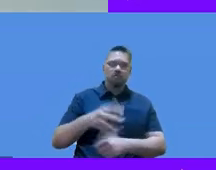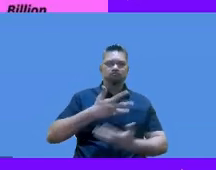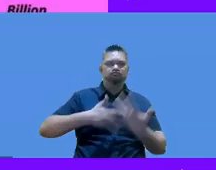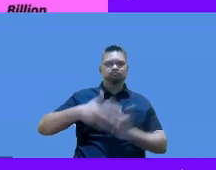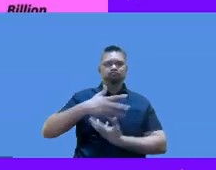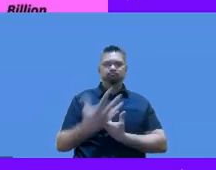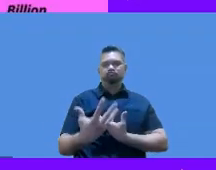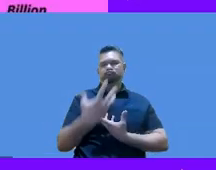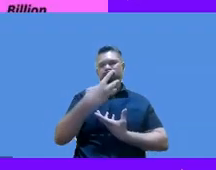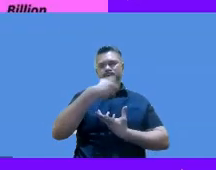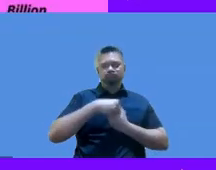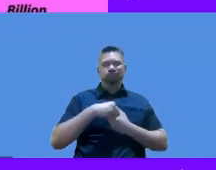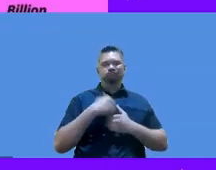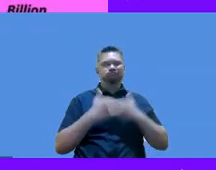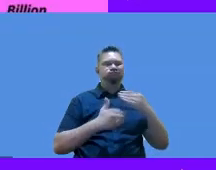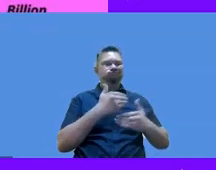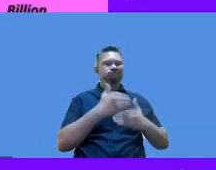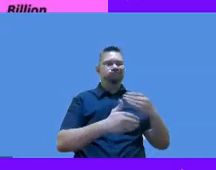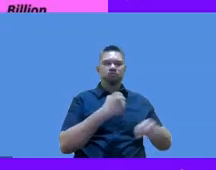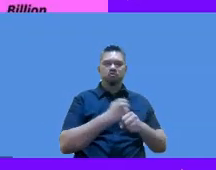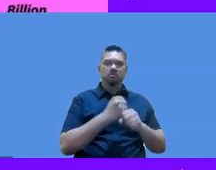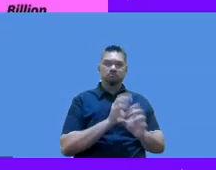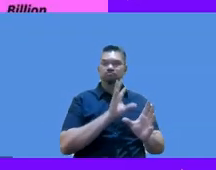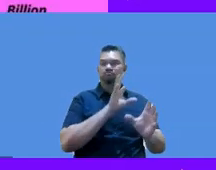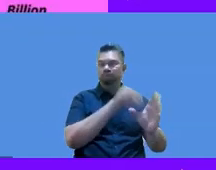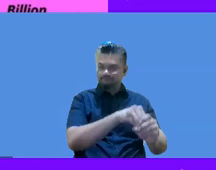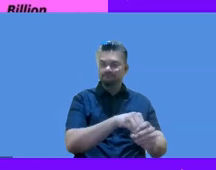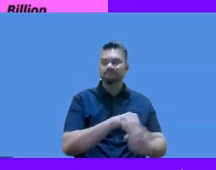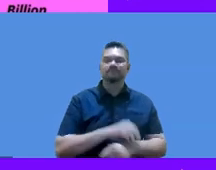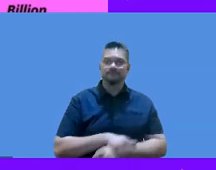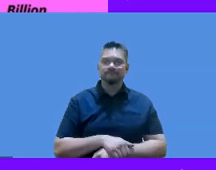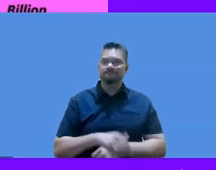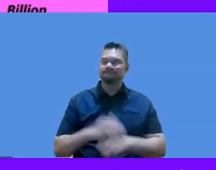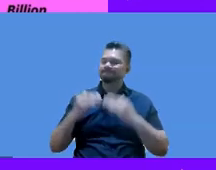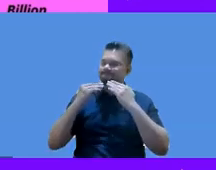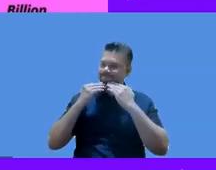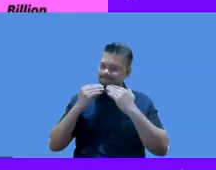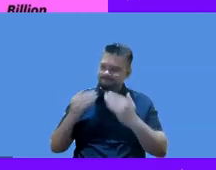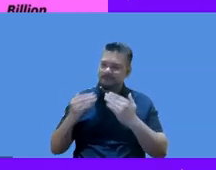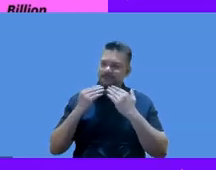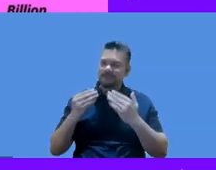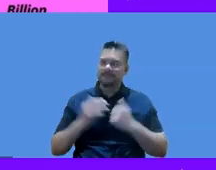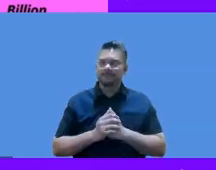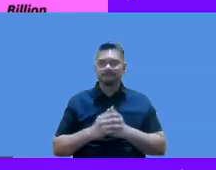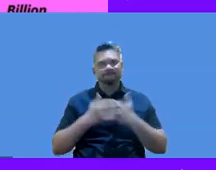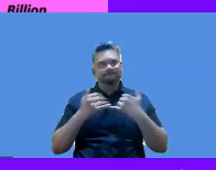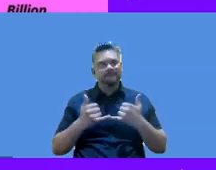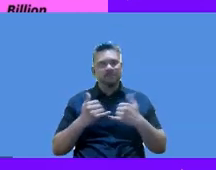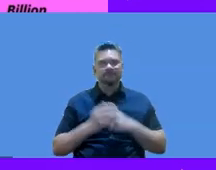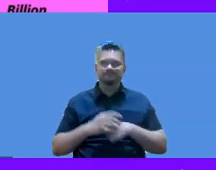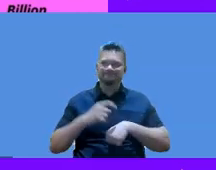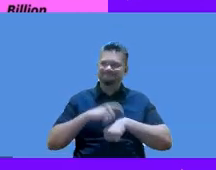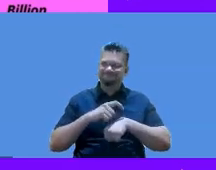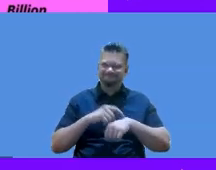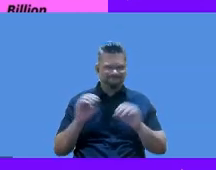Great, thank you so much, Maggie. And then I'm conscious we don't have that much time, so I'm going to ask you for a final remark